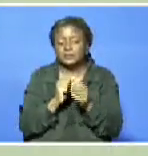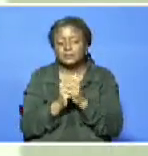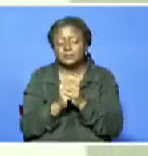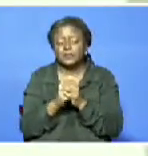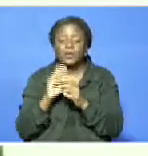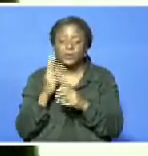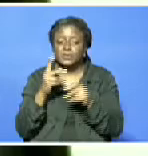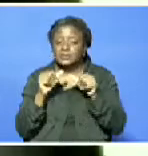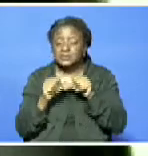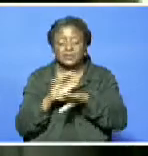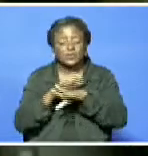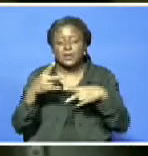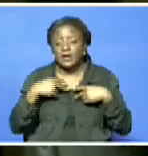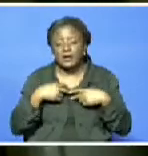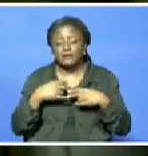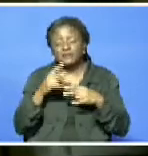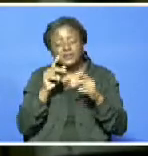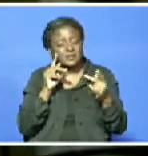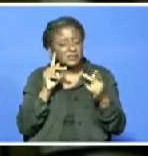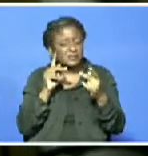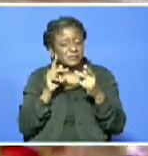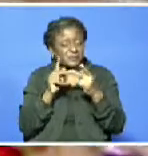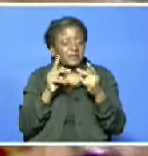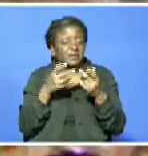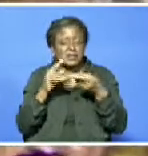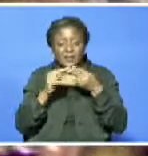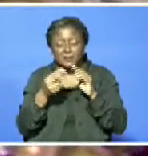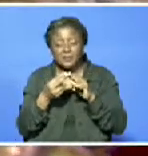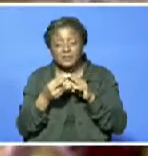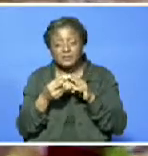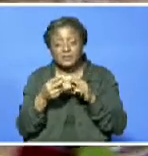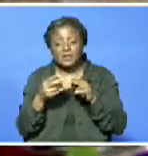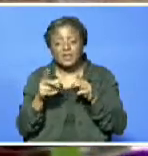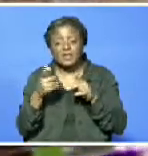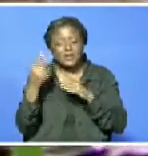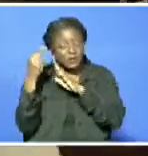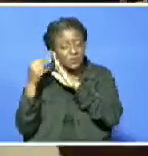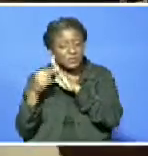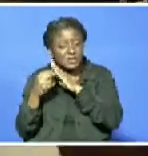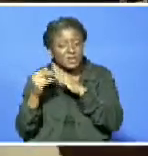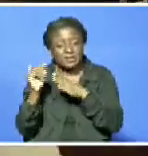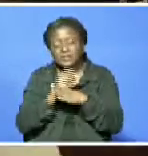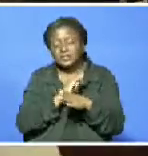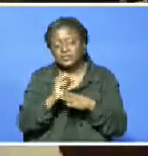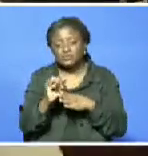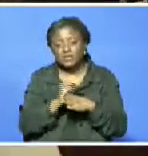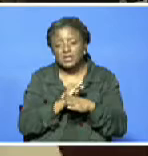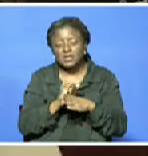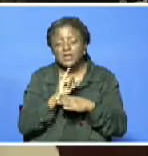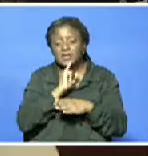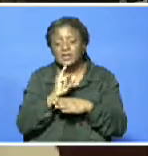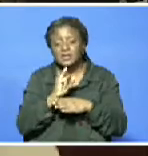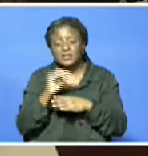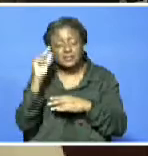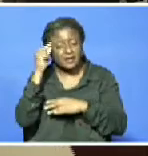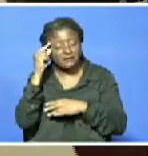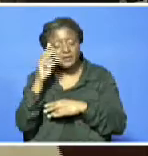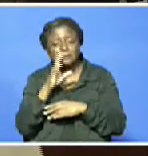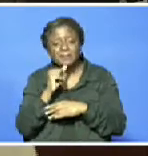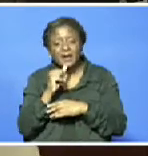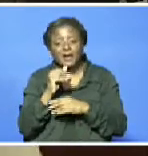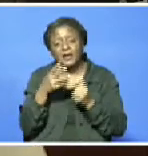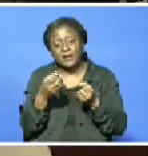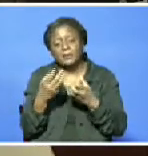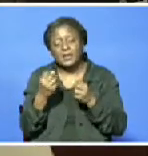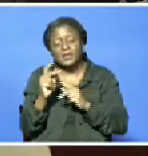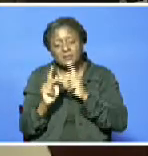We still don't have the exact numbers because, of course, the hospitality industry is governed by occupancy. So